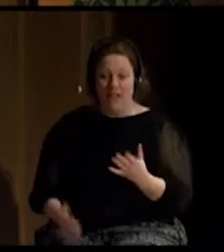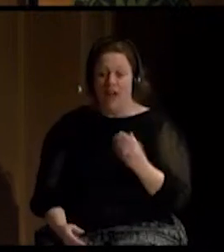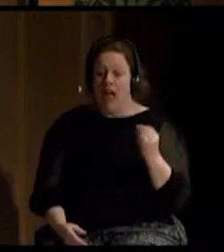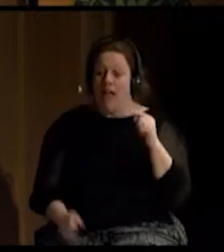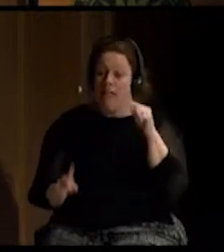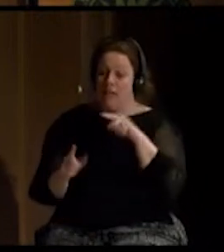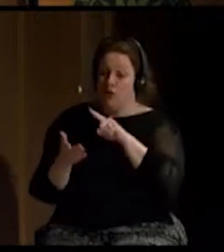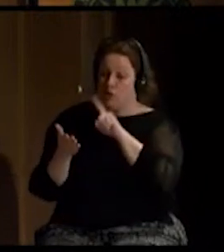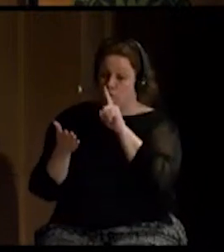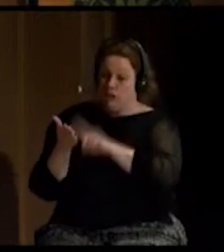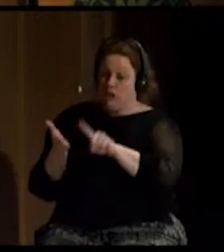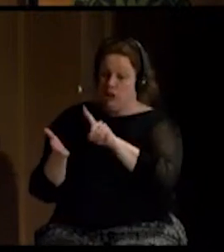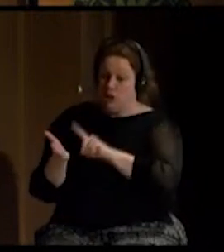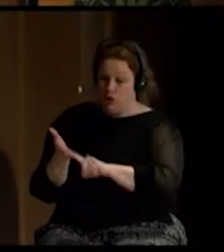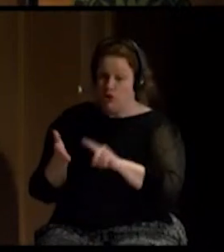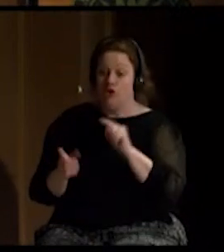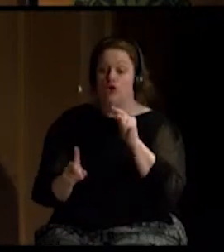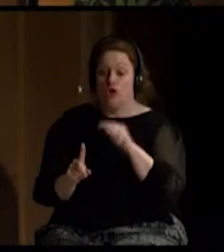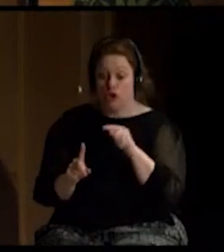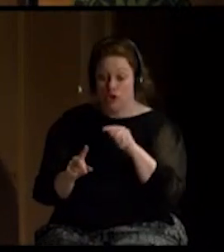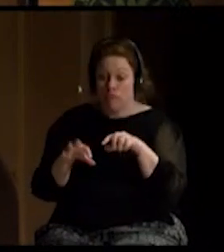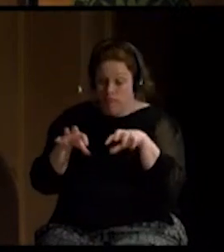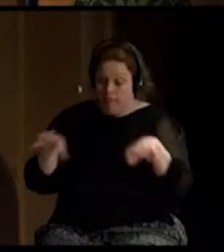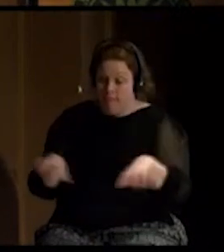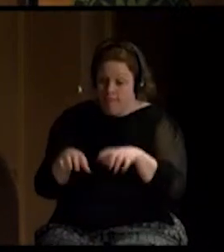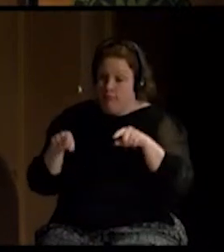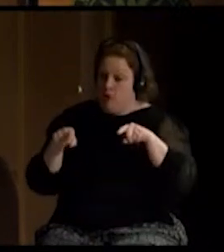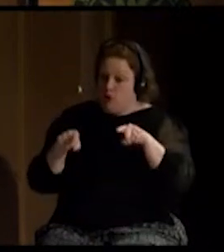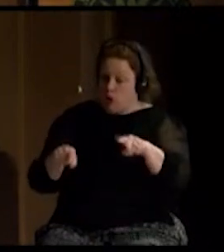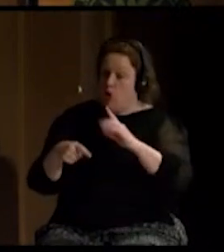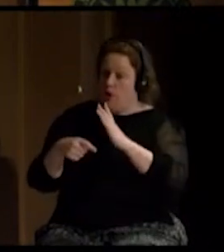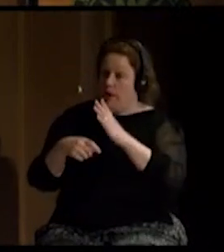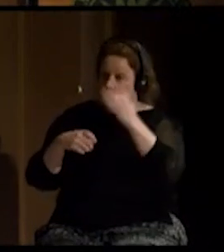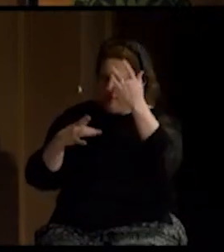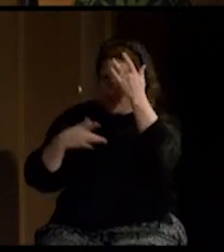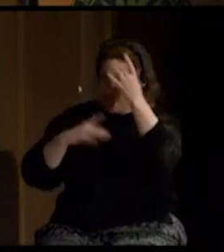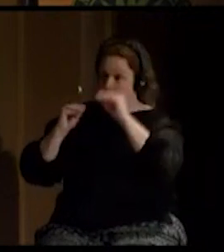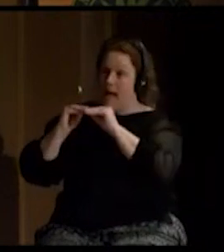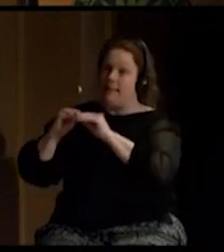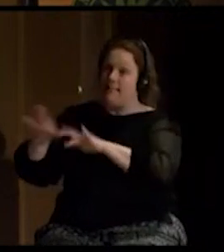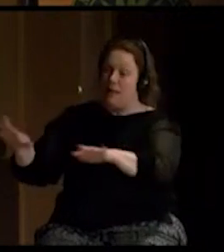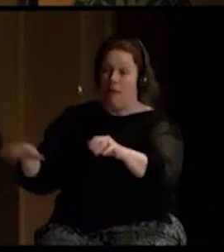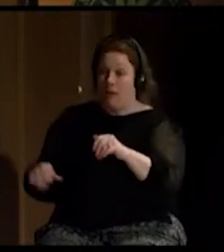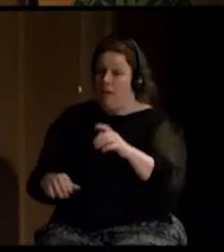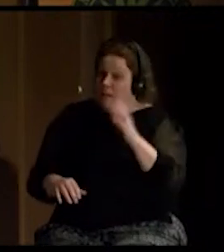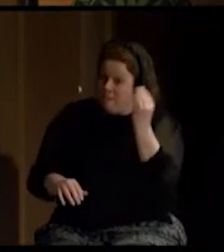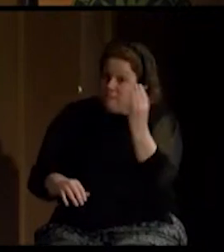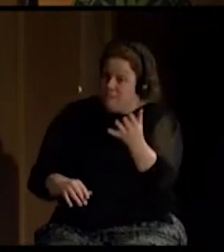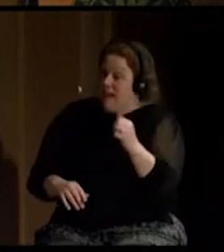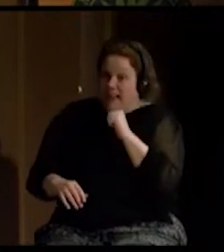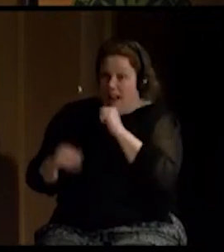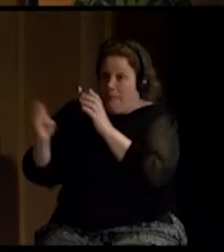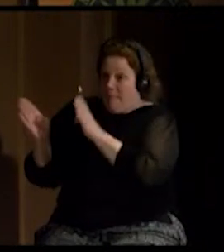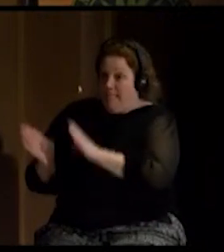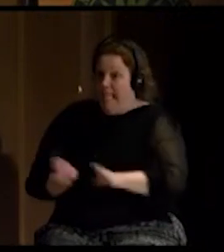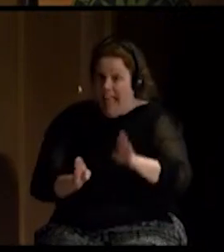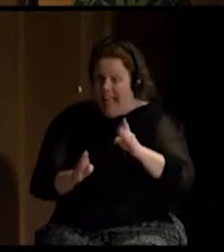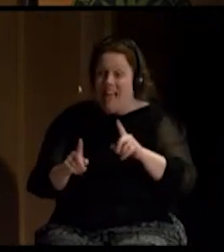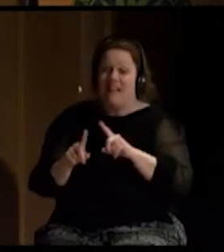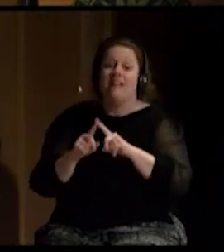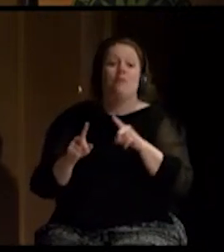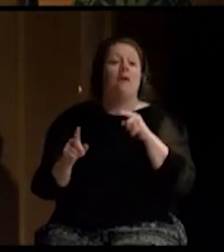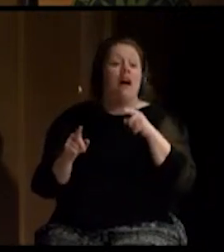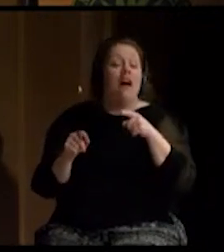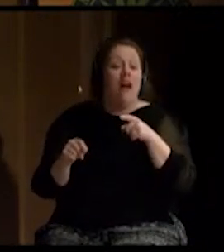this research that was conducted during the pandemic, and it wasn't initially planned at all, it had culminated